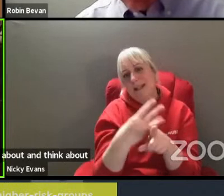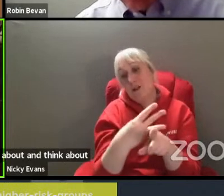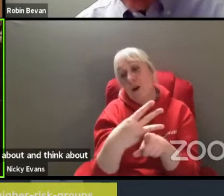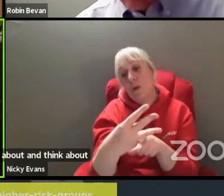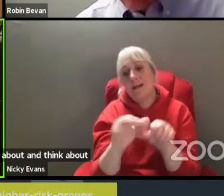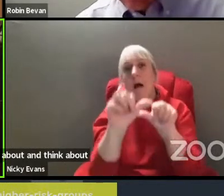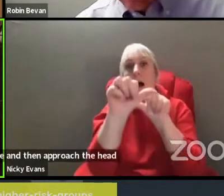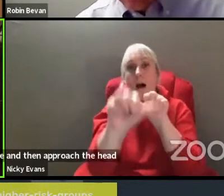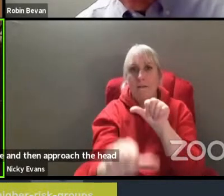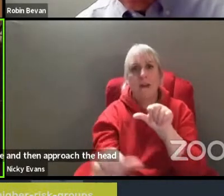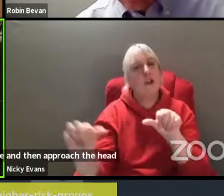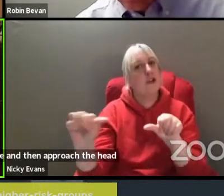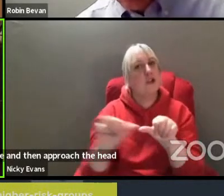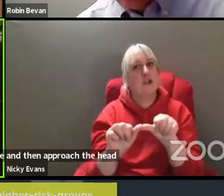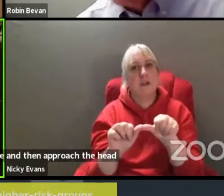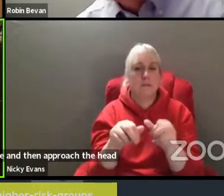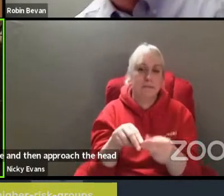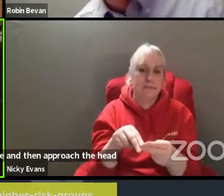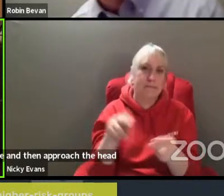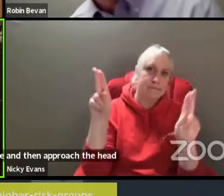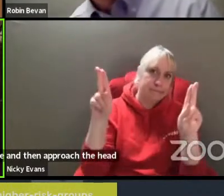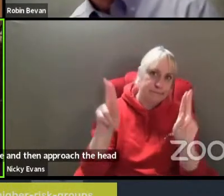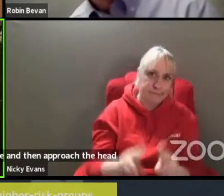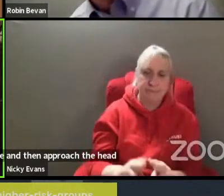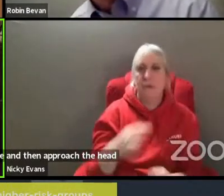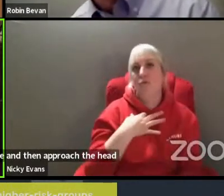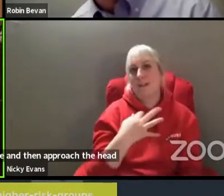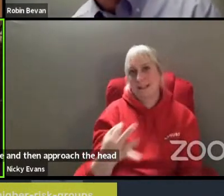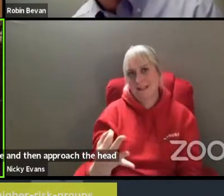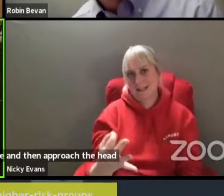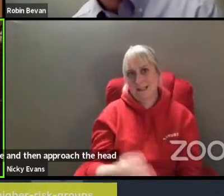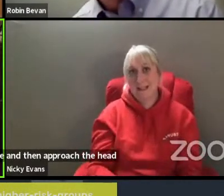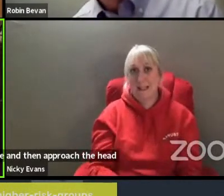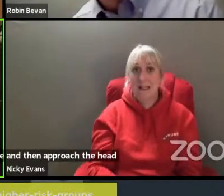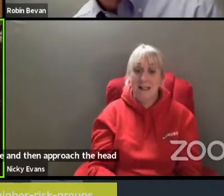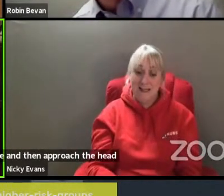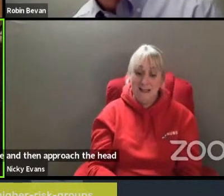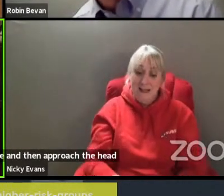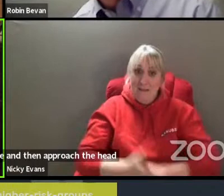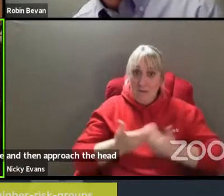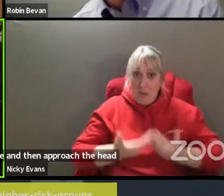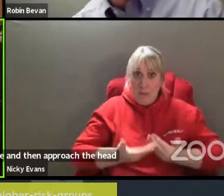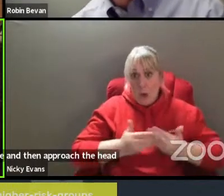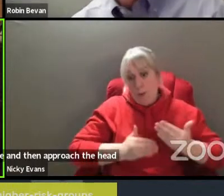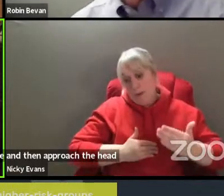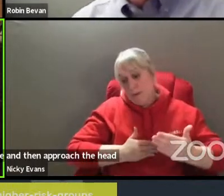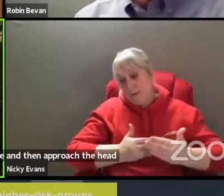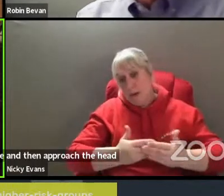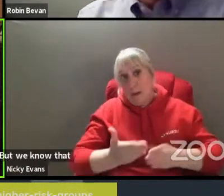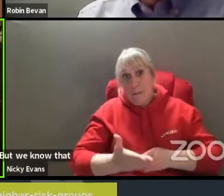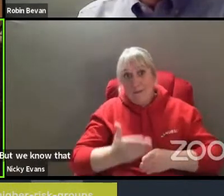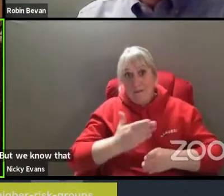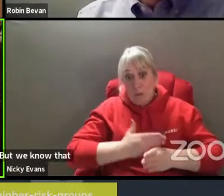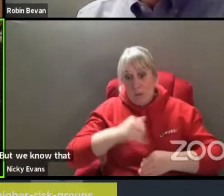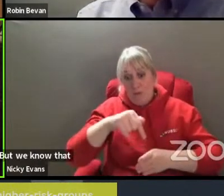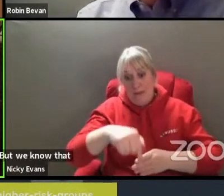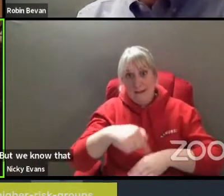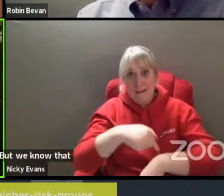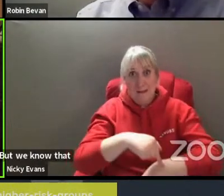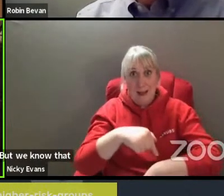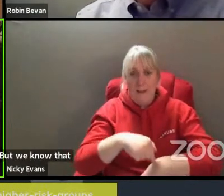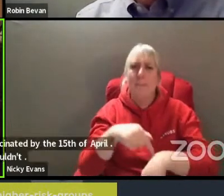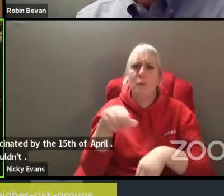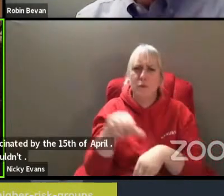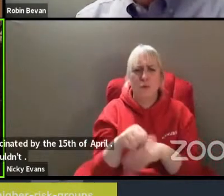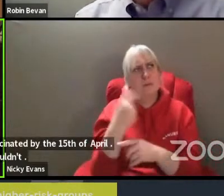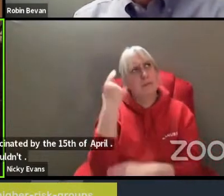So if there is a way of having further protection during that period, then that is really something to look at. And then